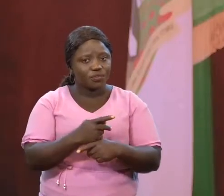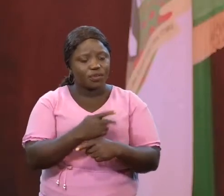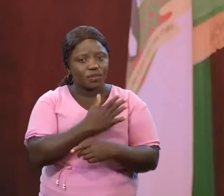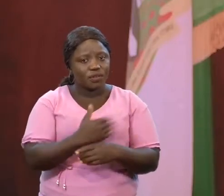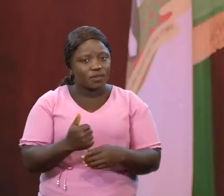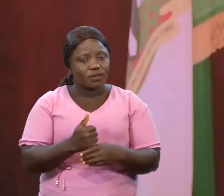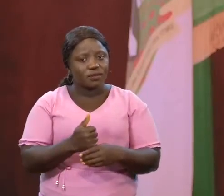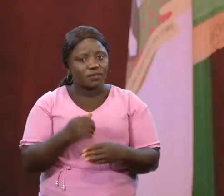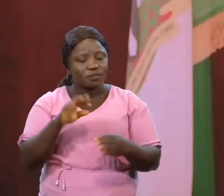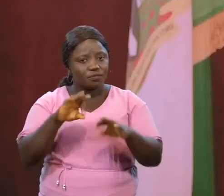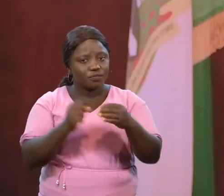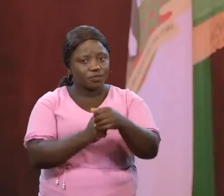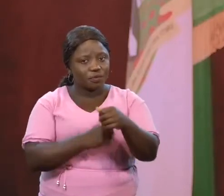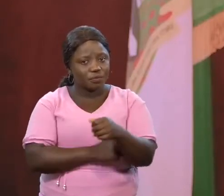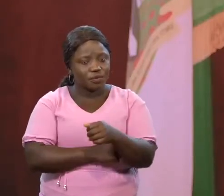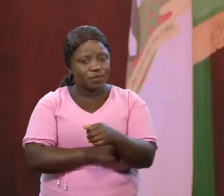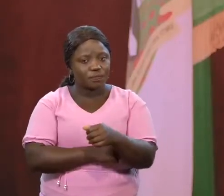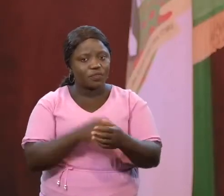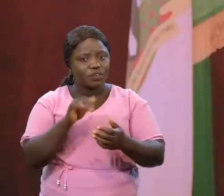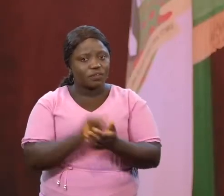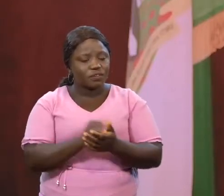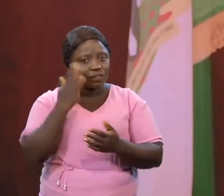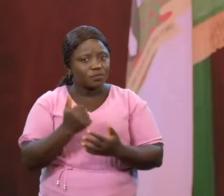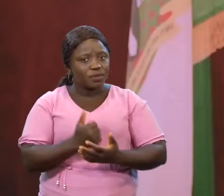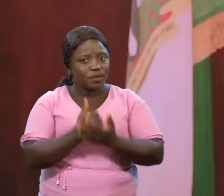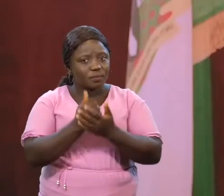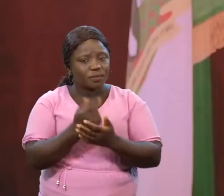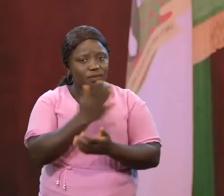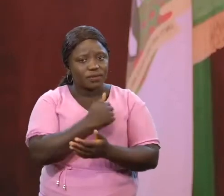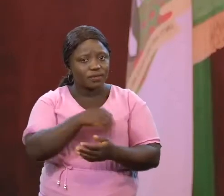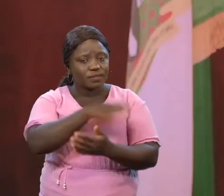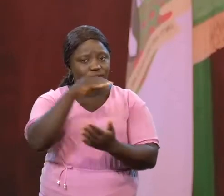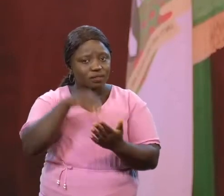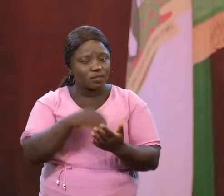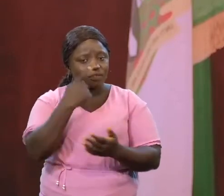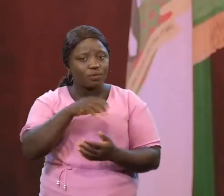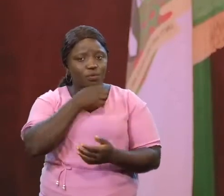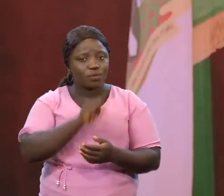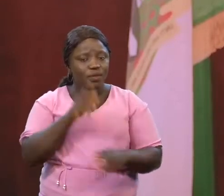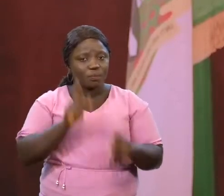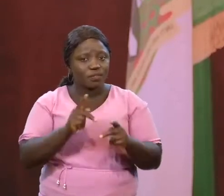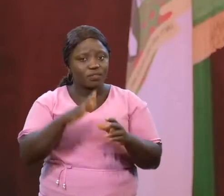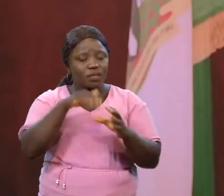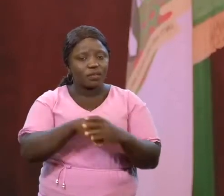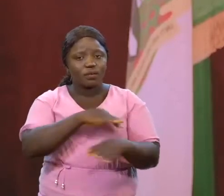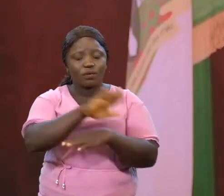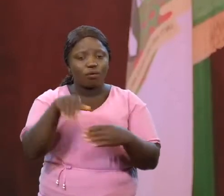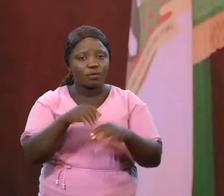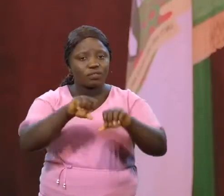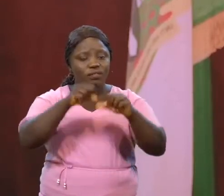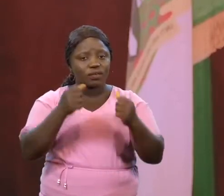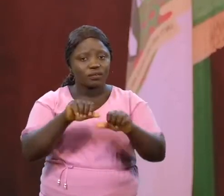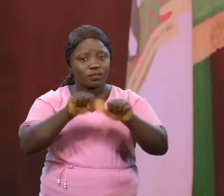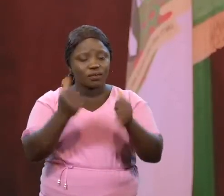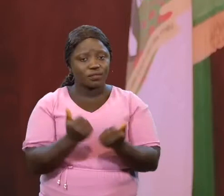and integration framework to effectively provide social inclusion for older persons across all